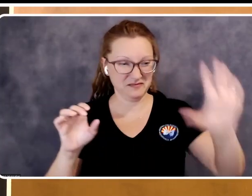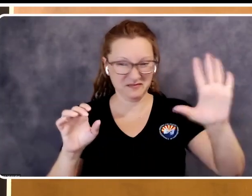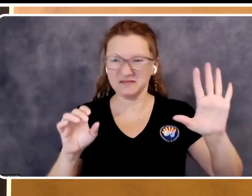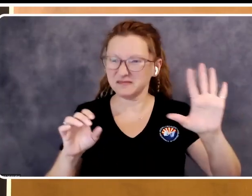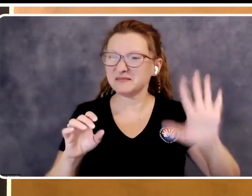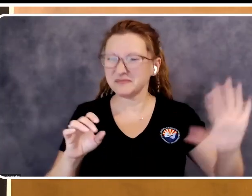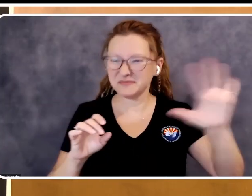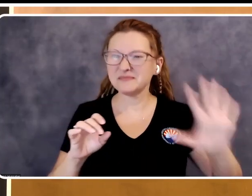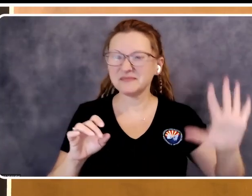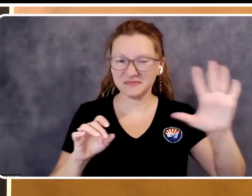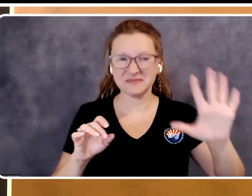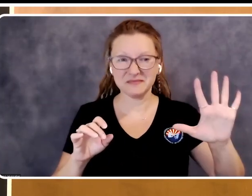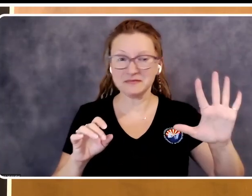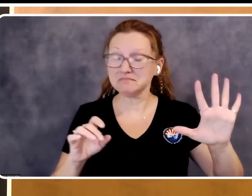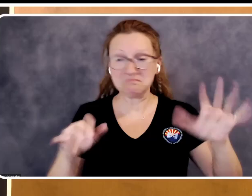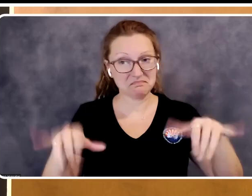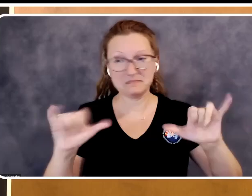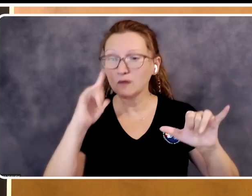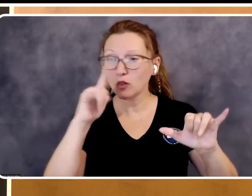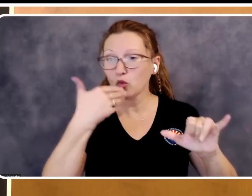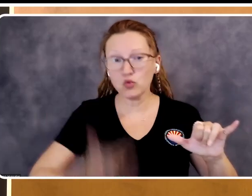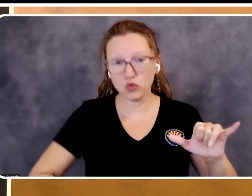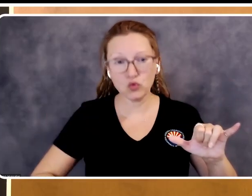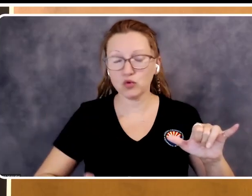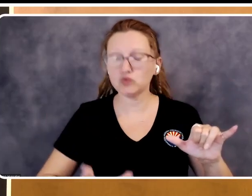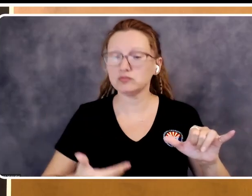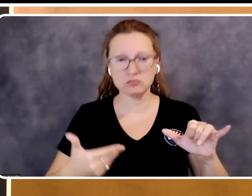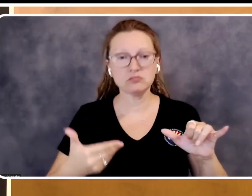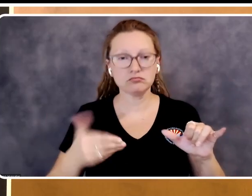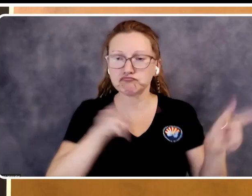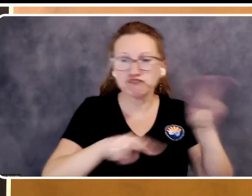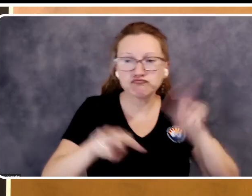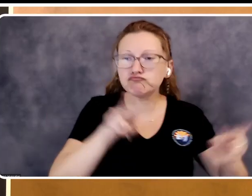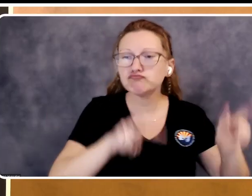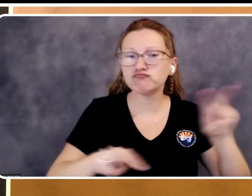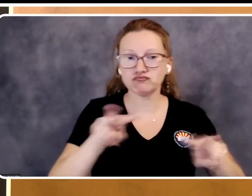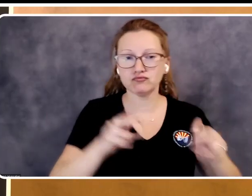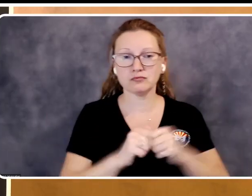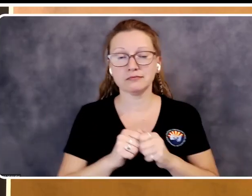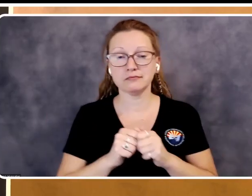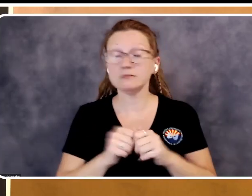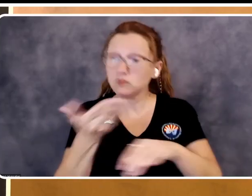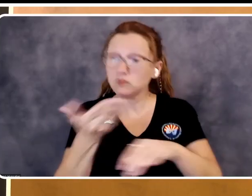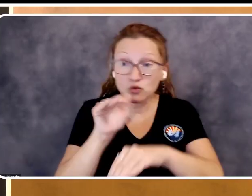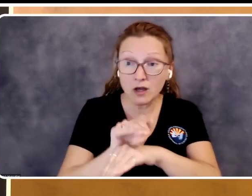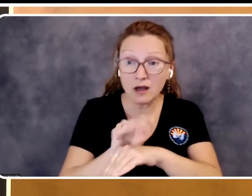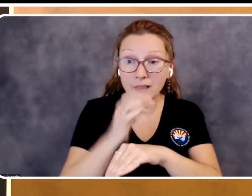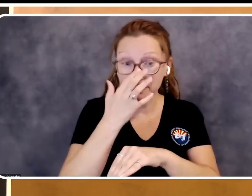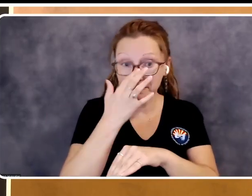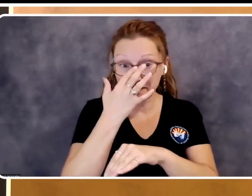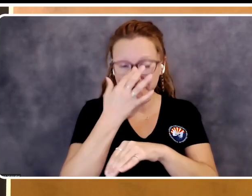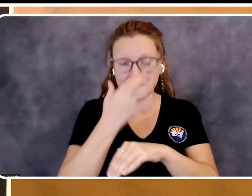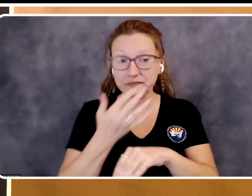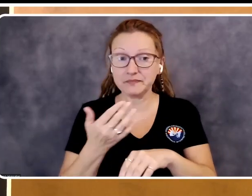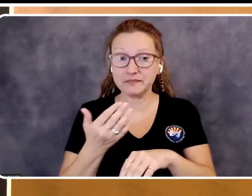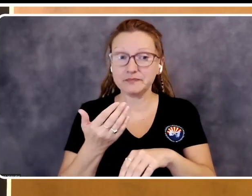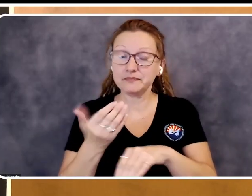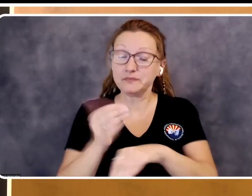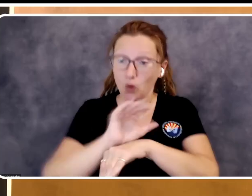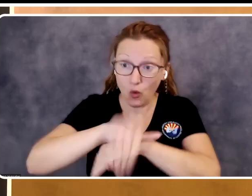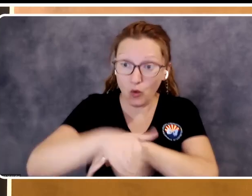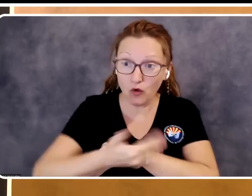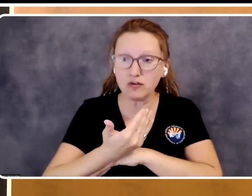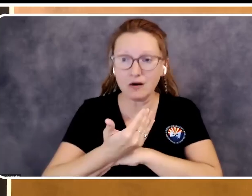the fire, good, looking really good. A lot of gridding in that area. So night resources,